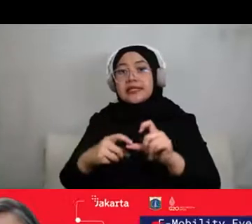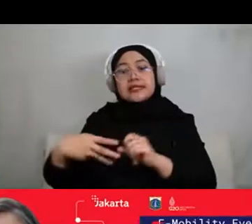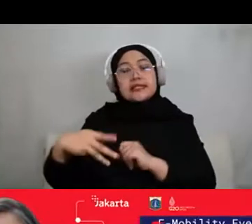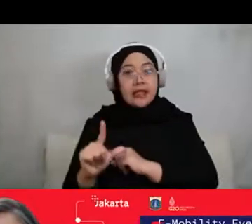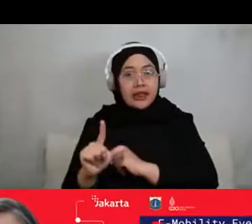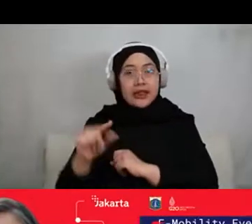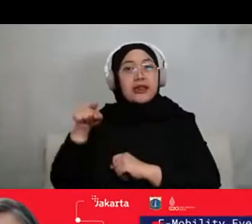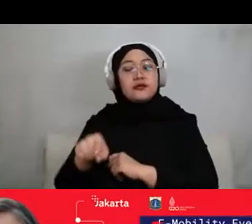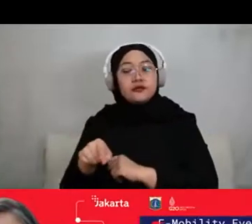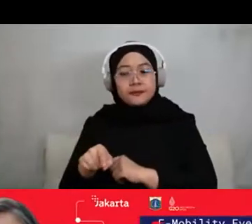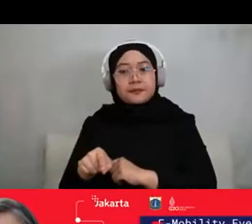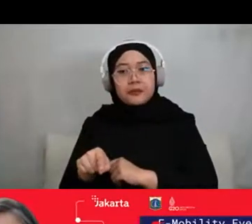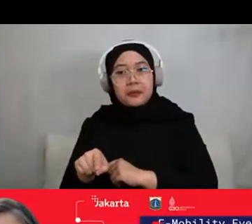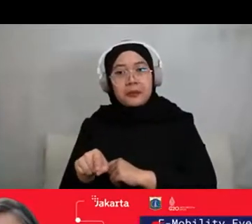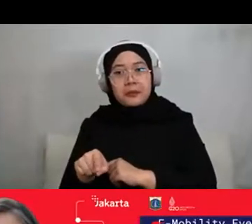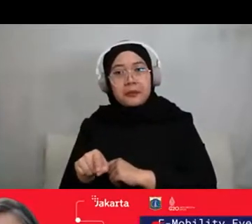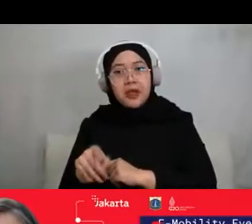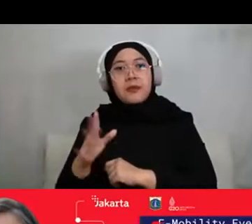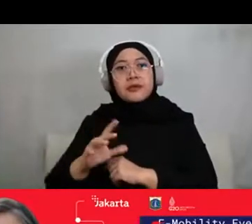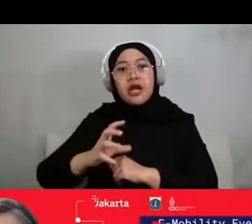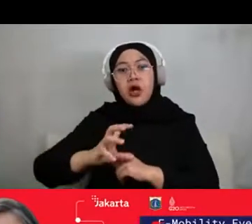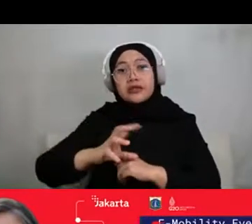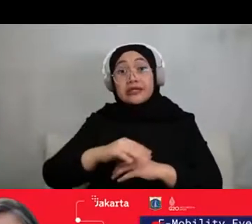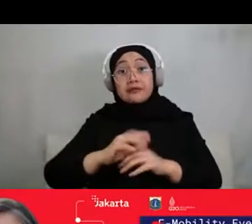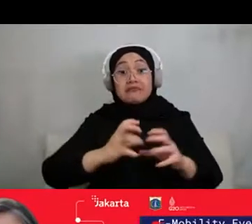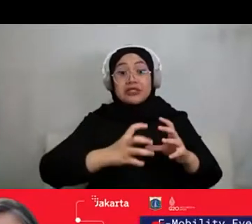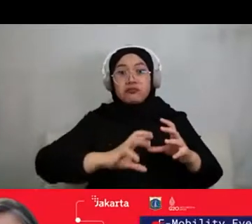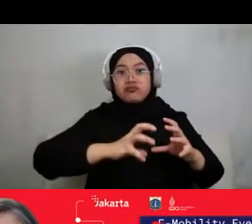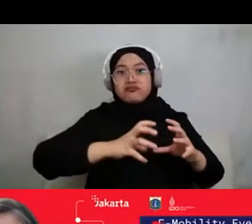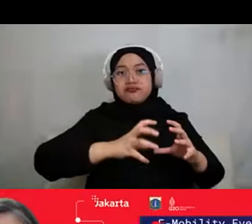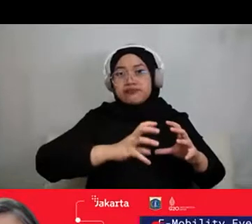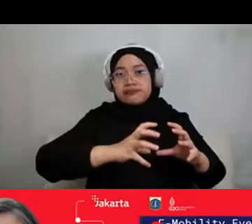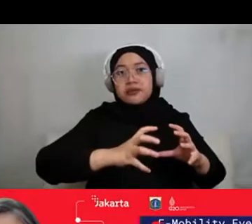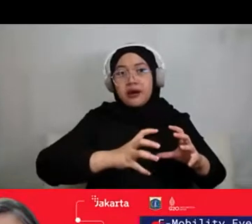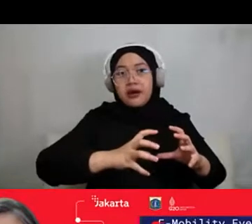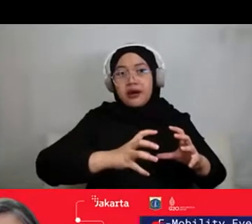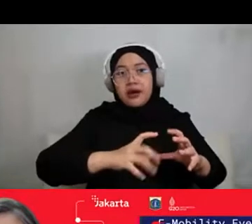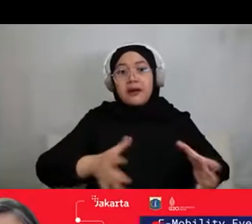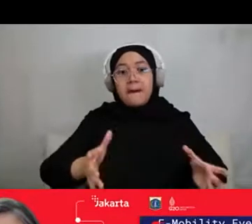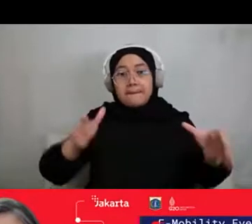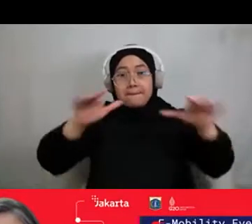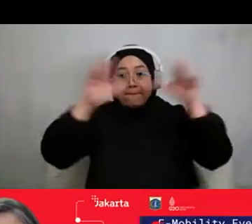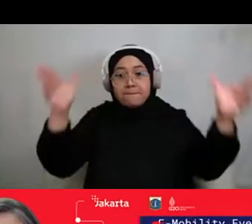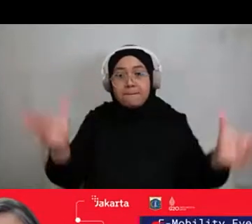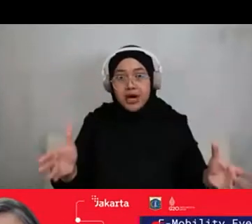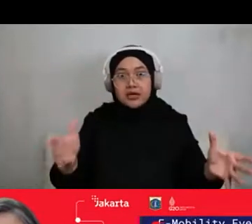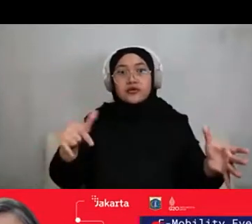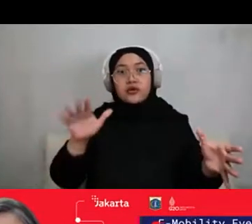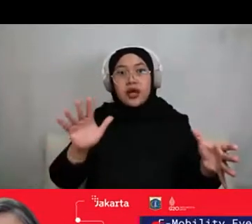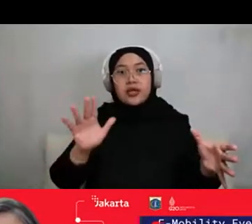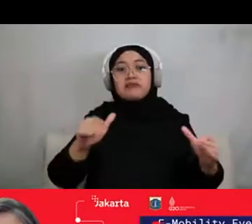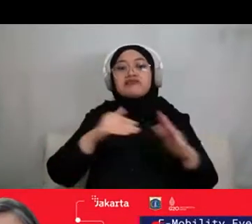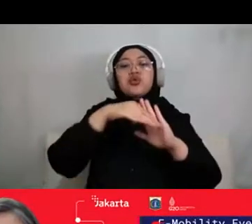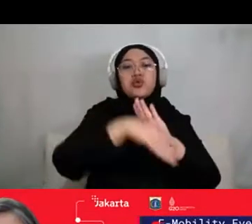the bus generates, IC engines generates, the bus body and all other components, life will be deteriorated. Whereas in electric